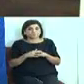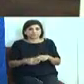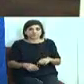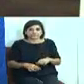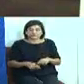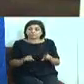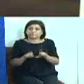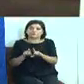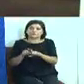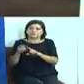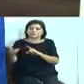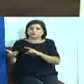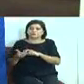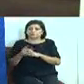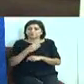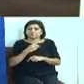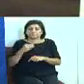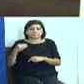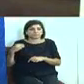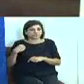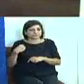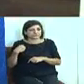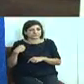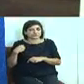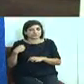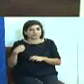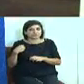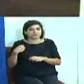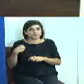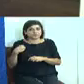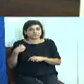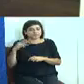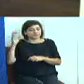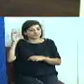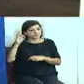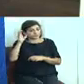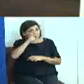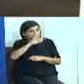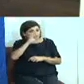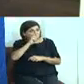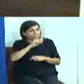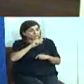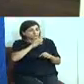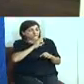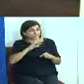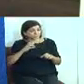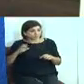We also invite members of the Pastoral Search Committee.